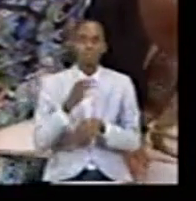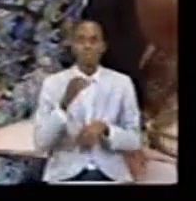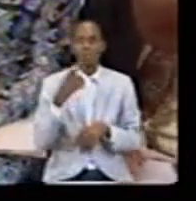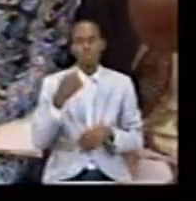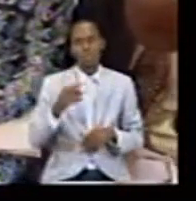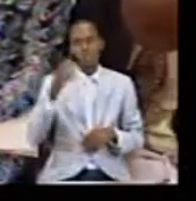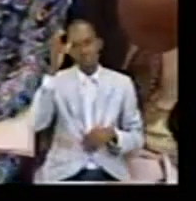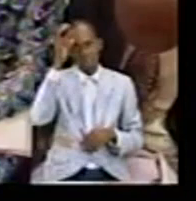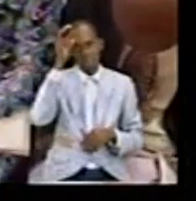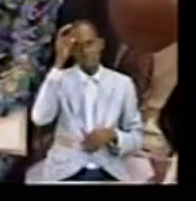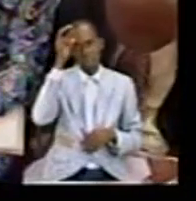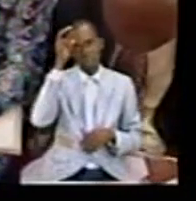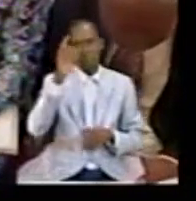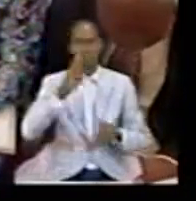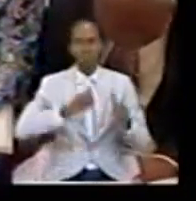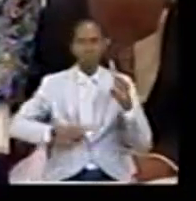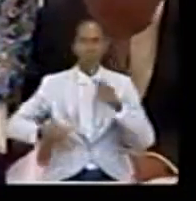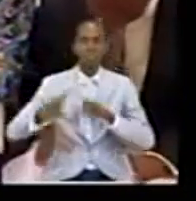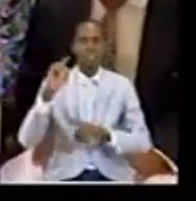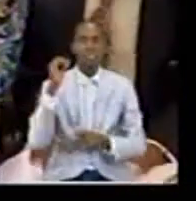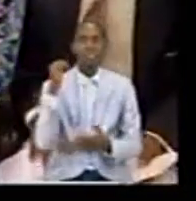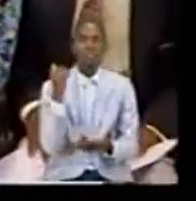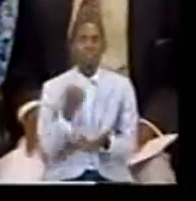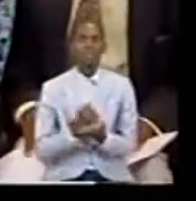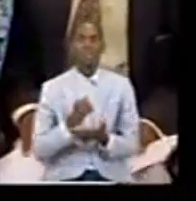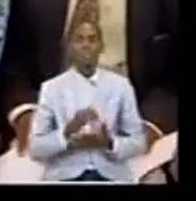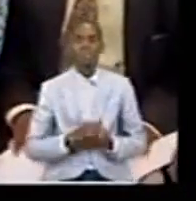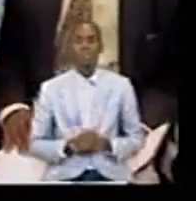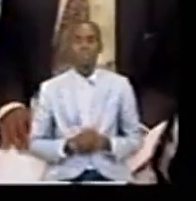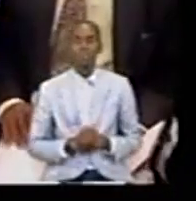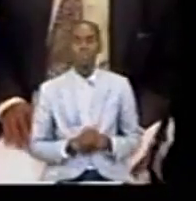devil. Somebody shout, amen.